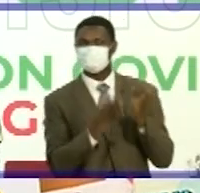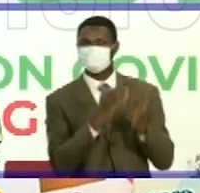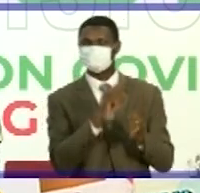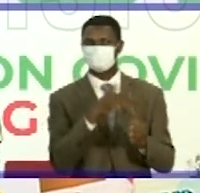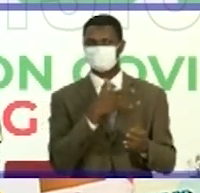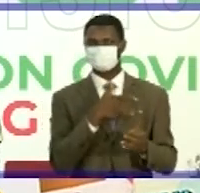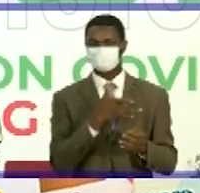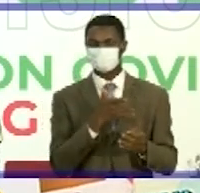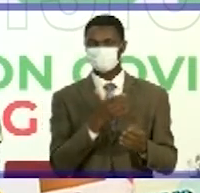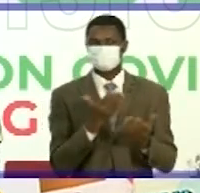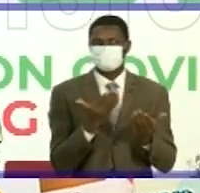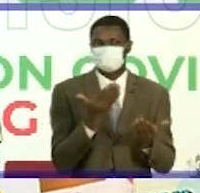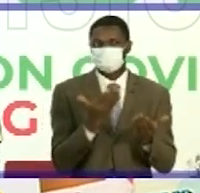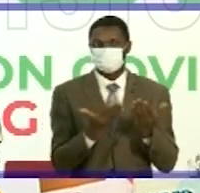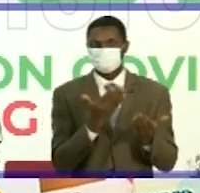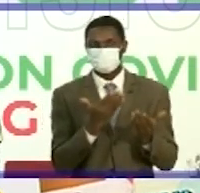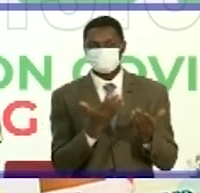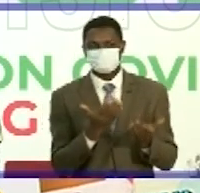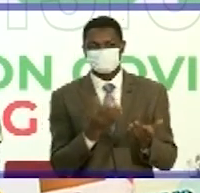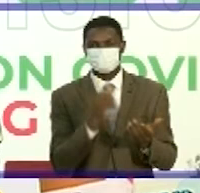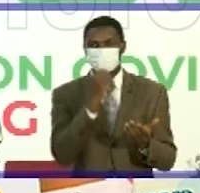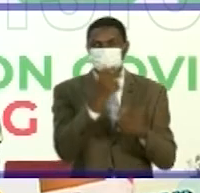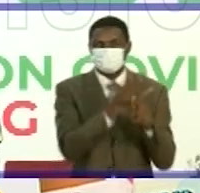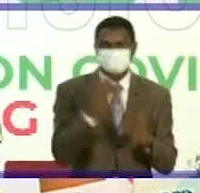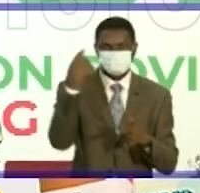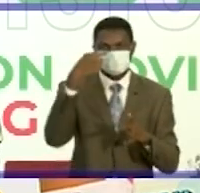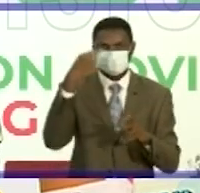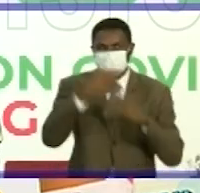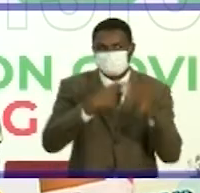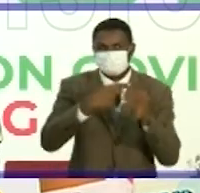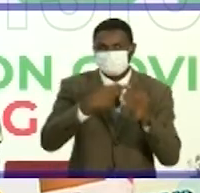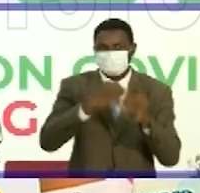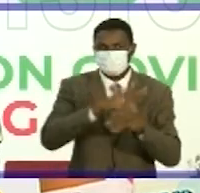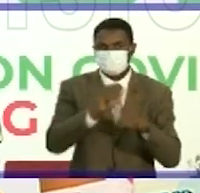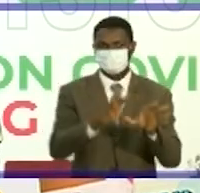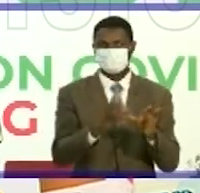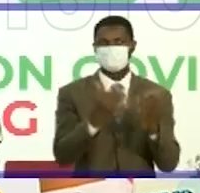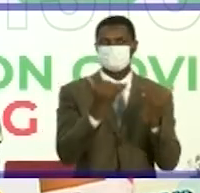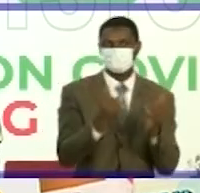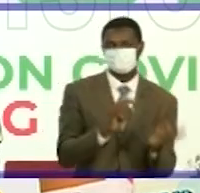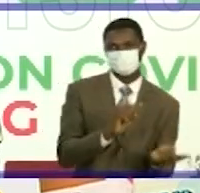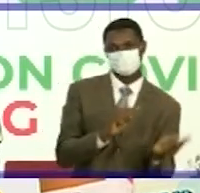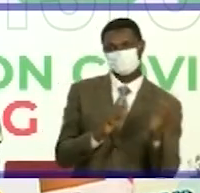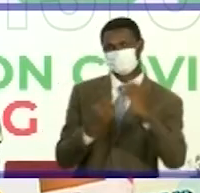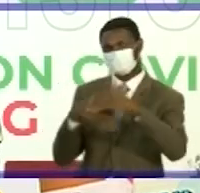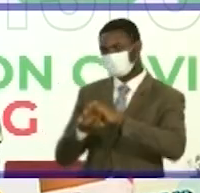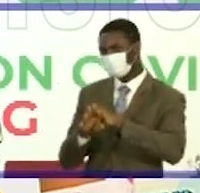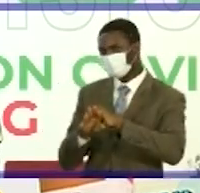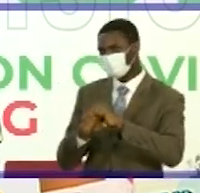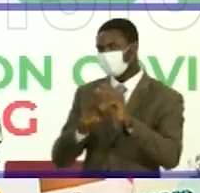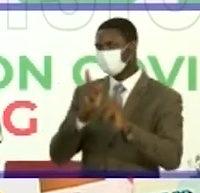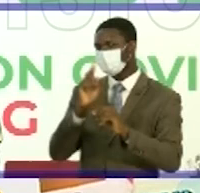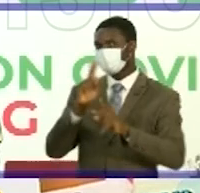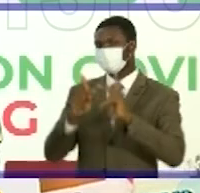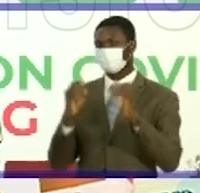in a very casual manner, they are now coming to congregate in places of war.